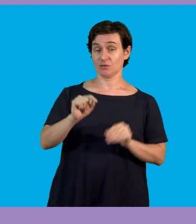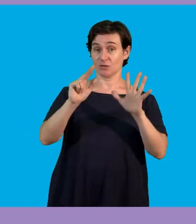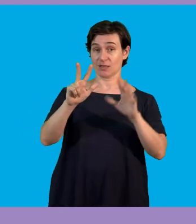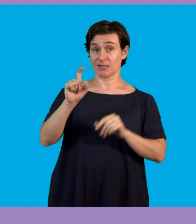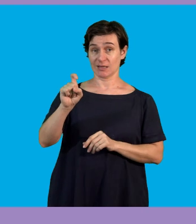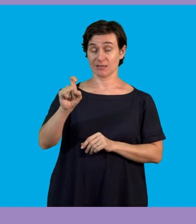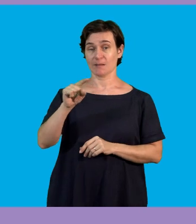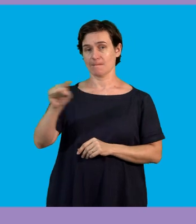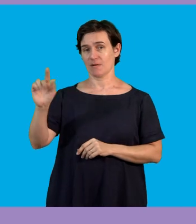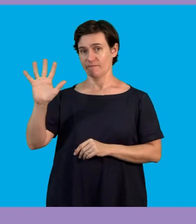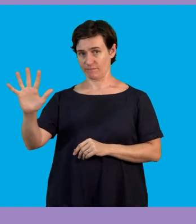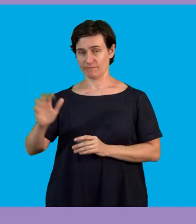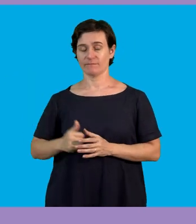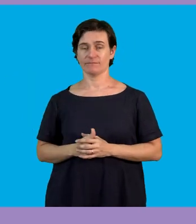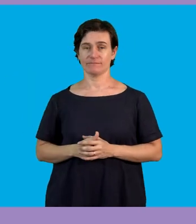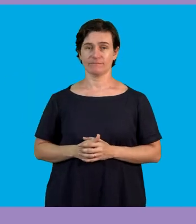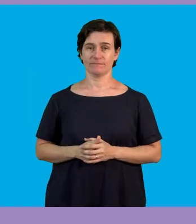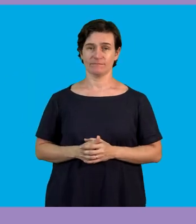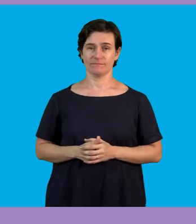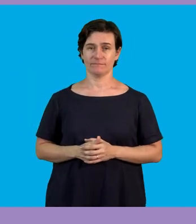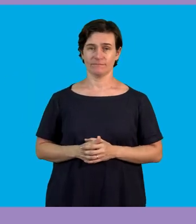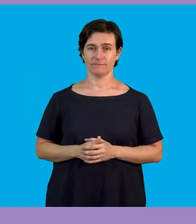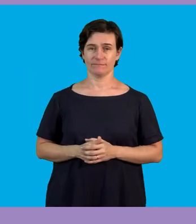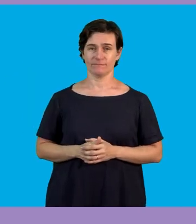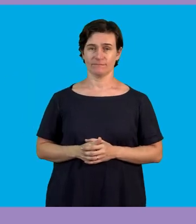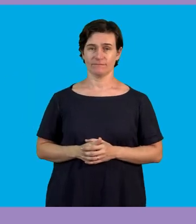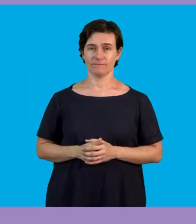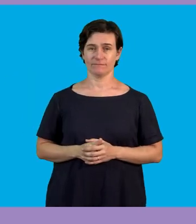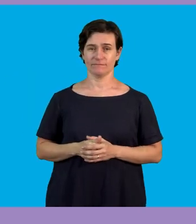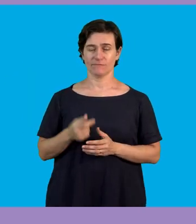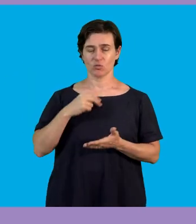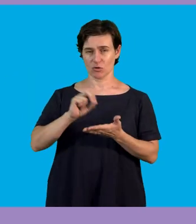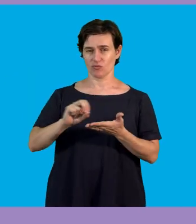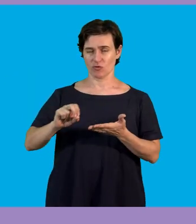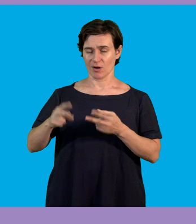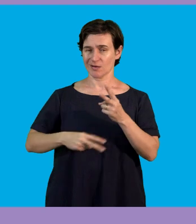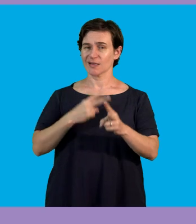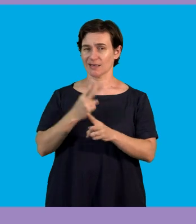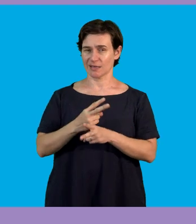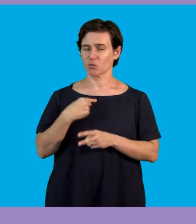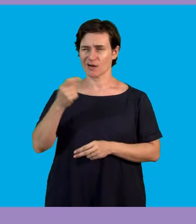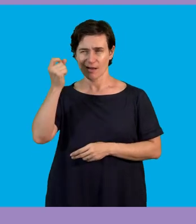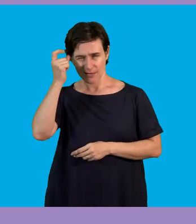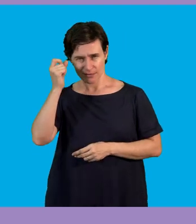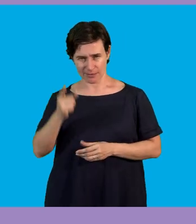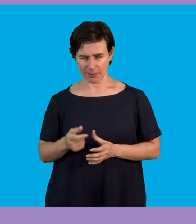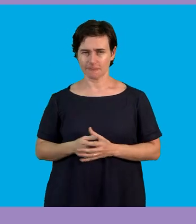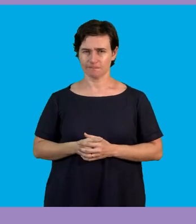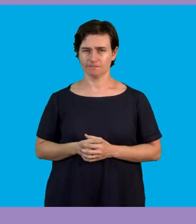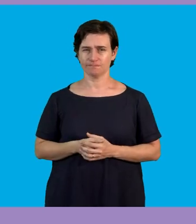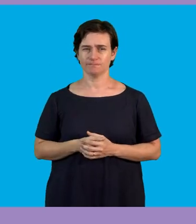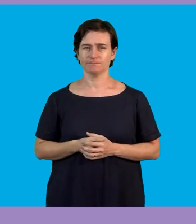7 equals to 8x minus 5. Let's rewrite that our way so that we